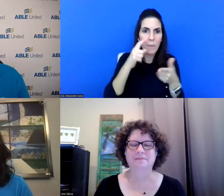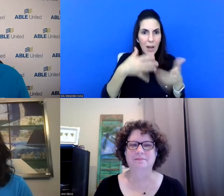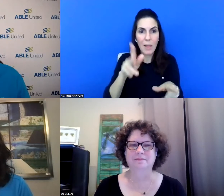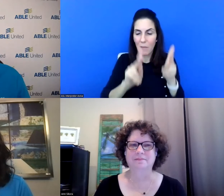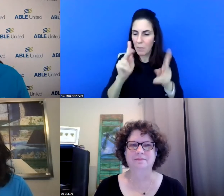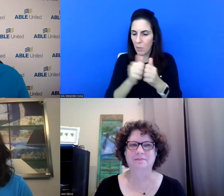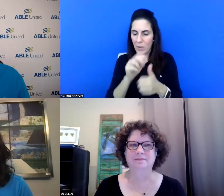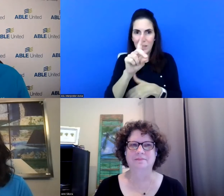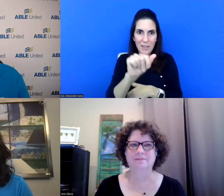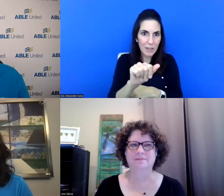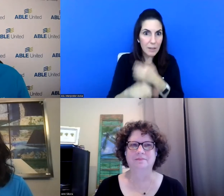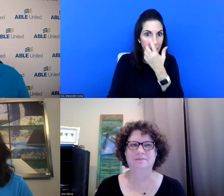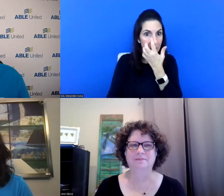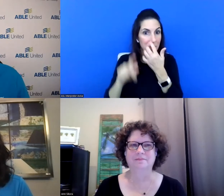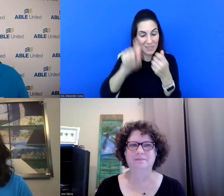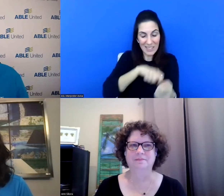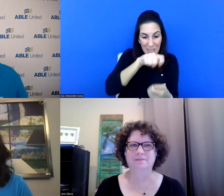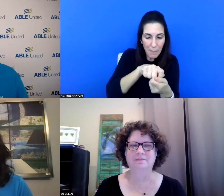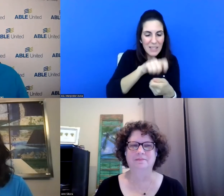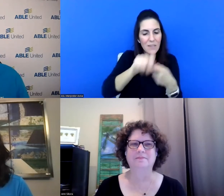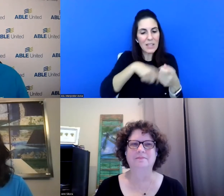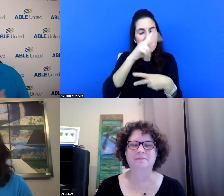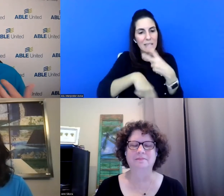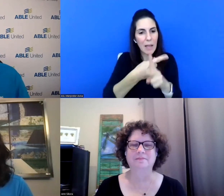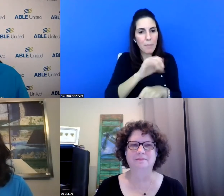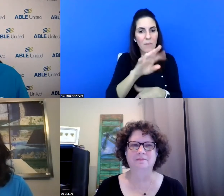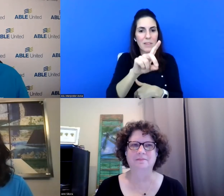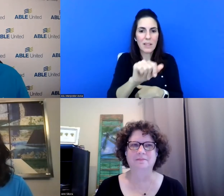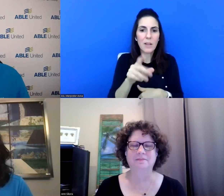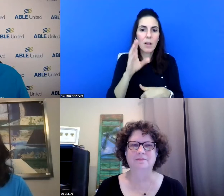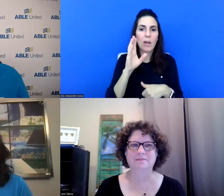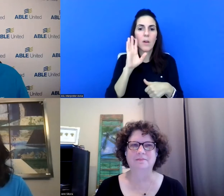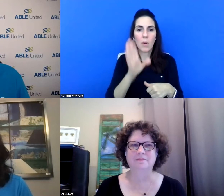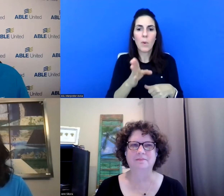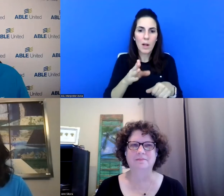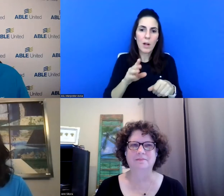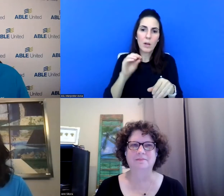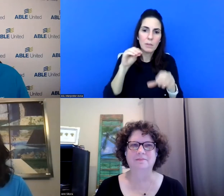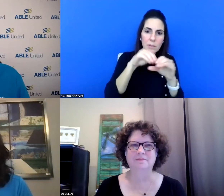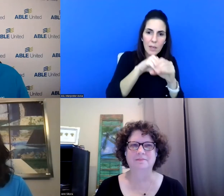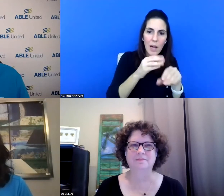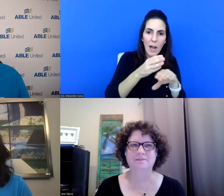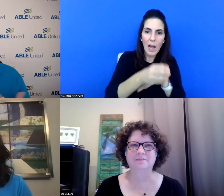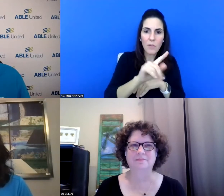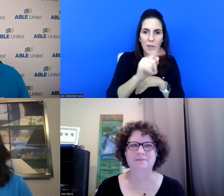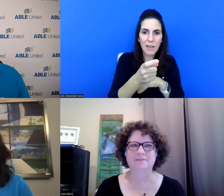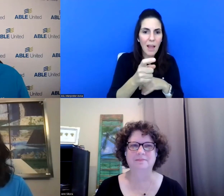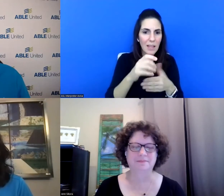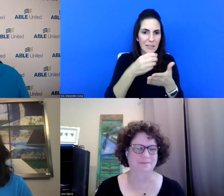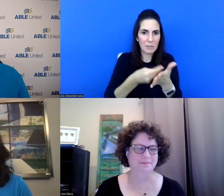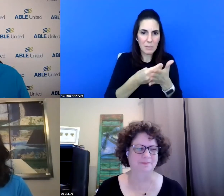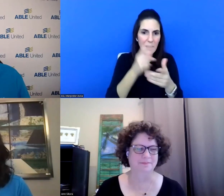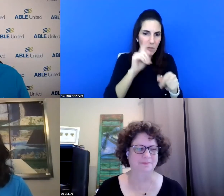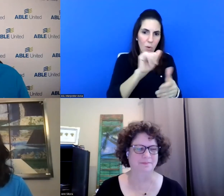disabilities, specific types of disabilities, to be able to put after-tax dollars into the account that they can grow